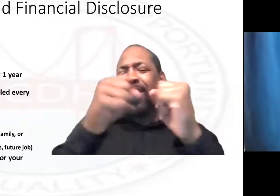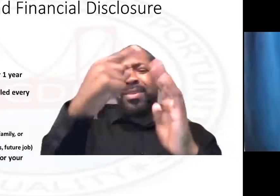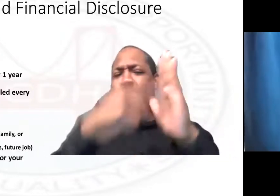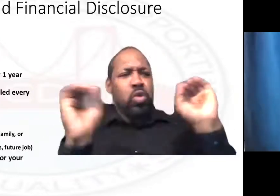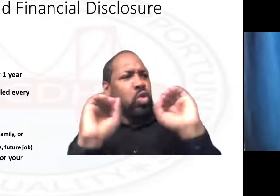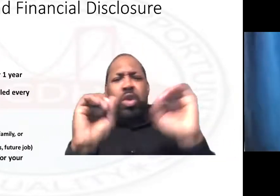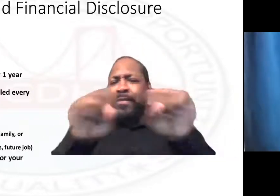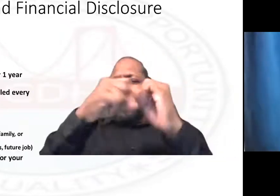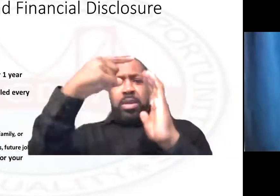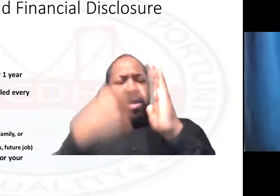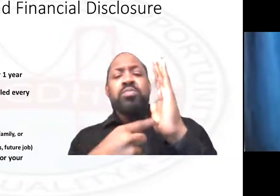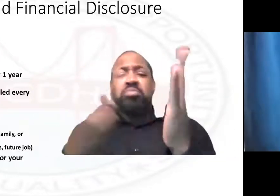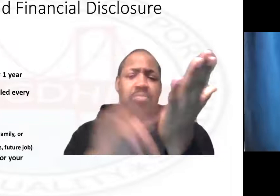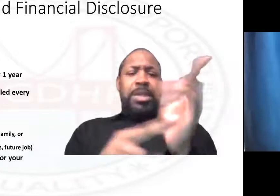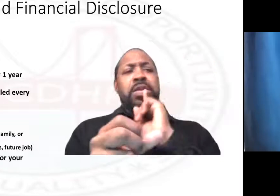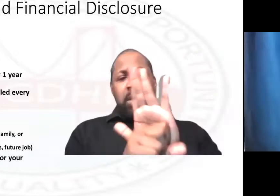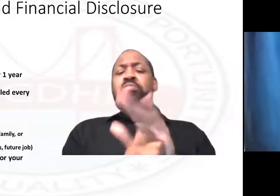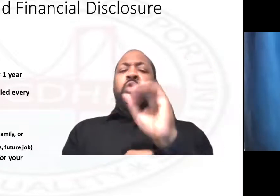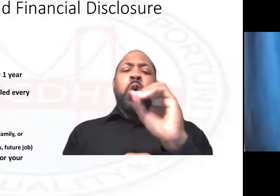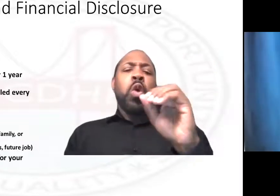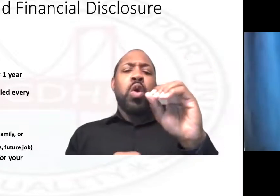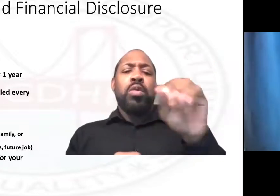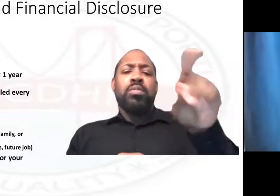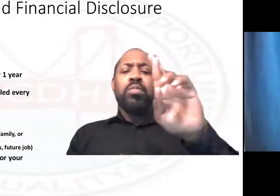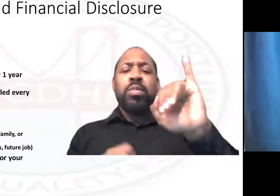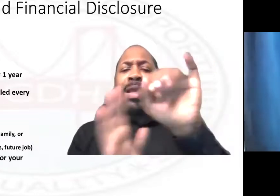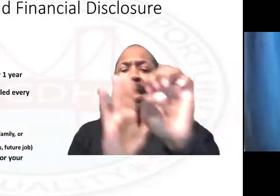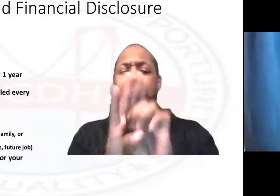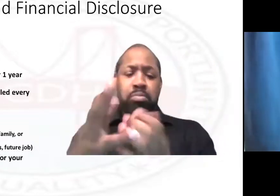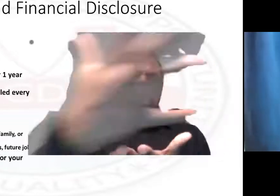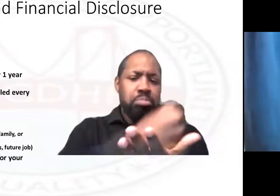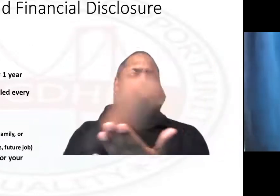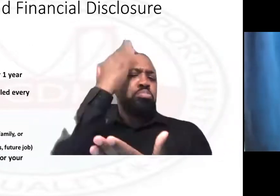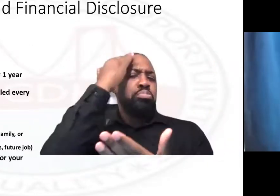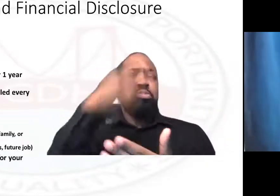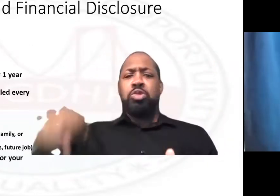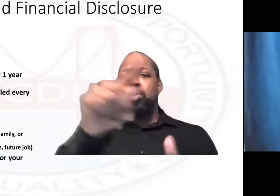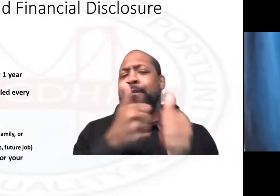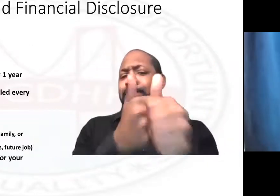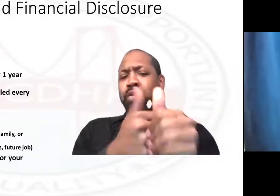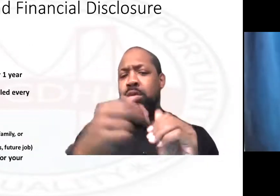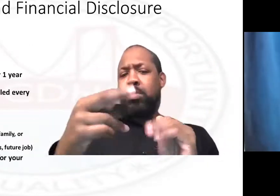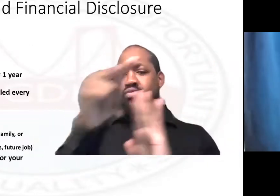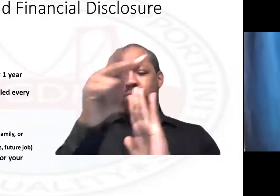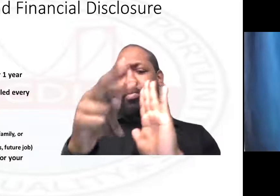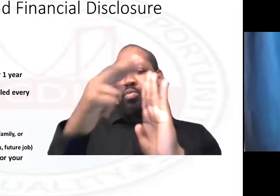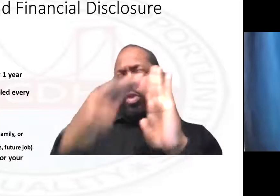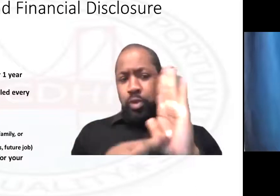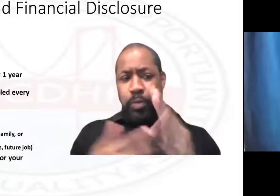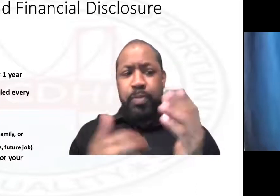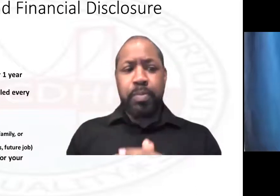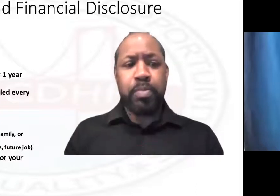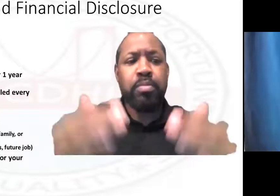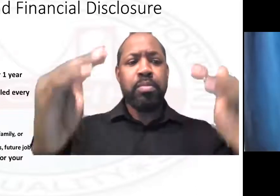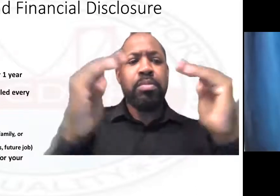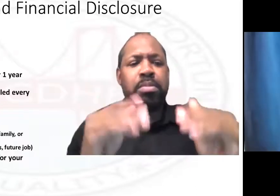nothing backhanded happening. There's no violations. There has to be a signature that the ethics committee